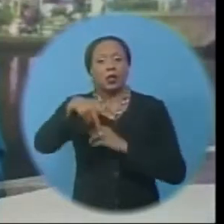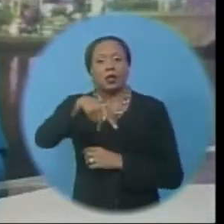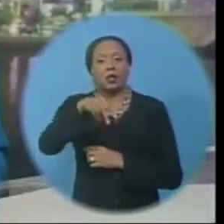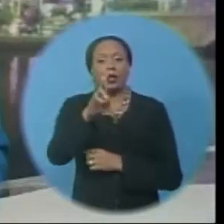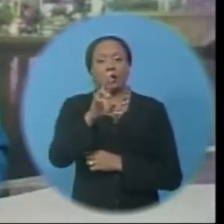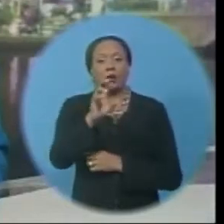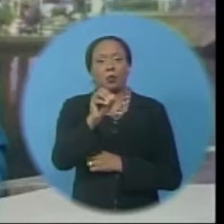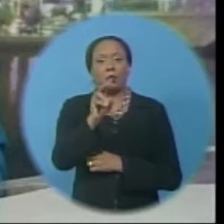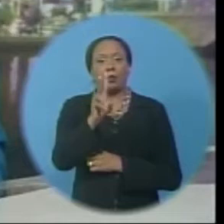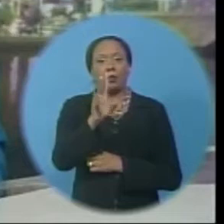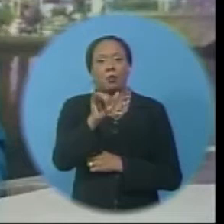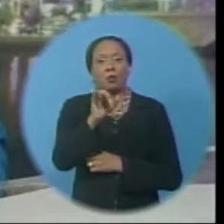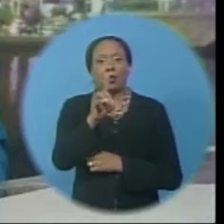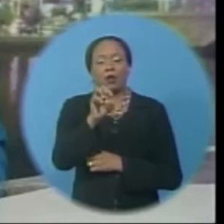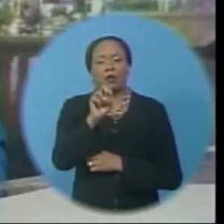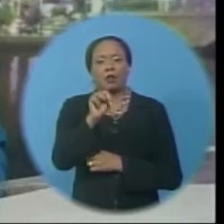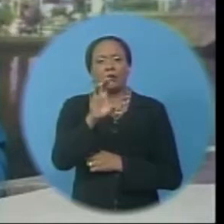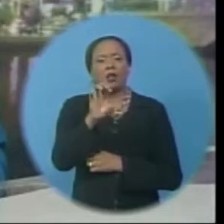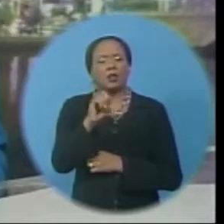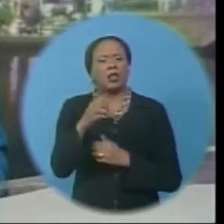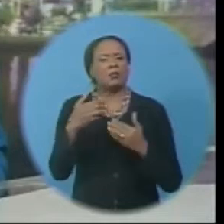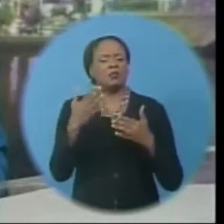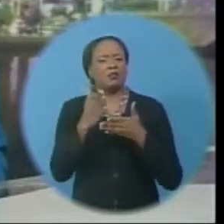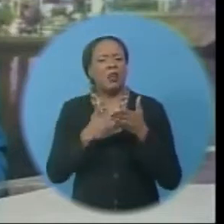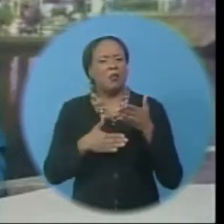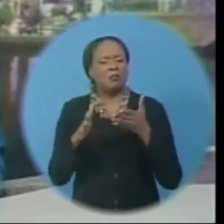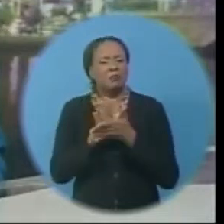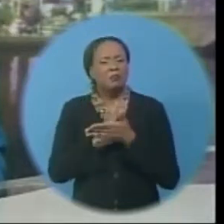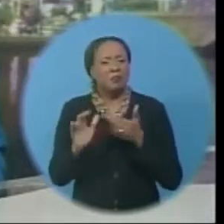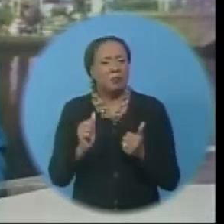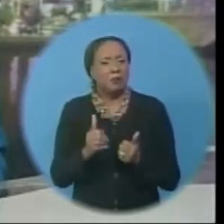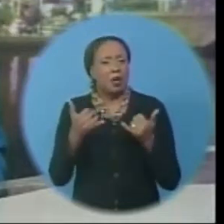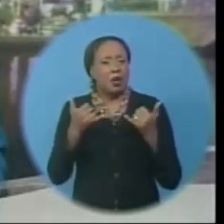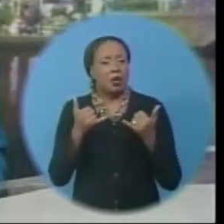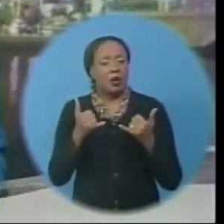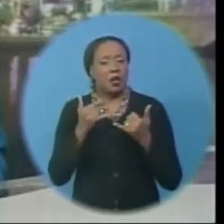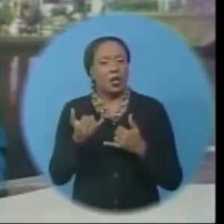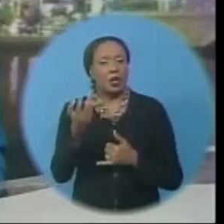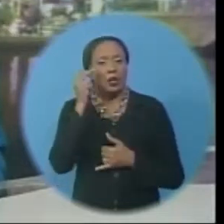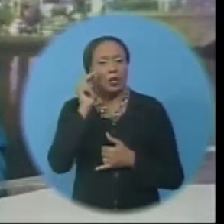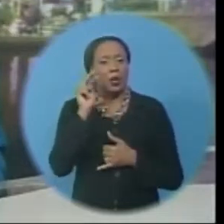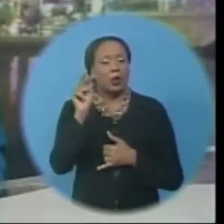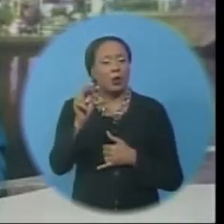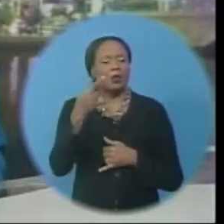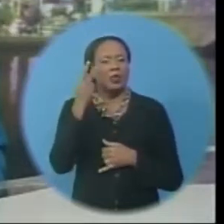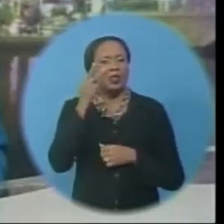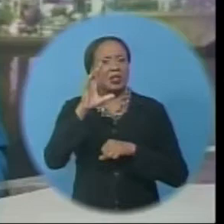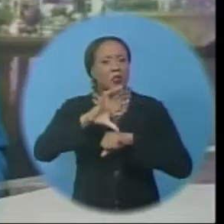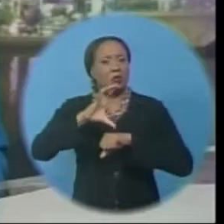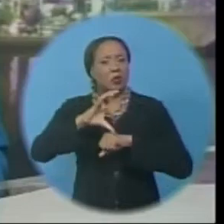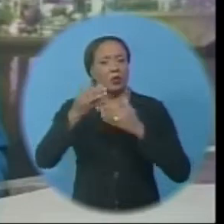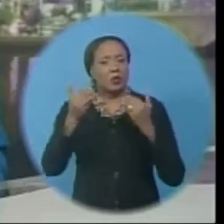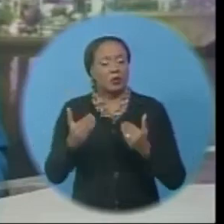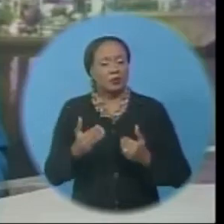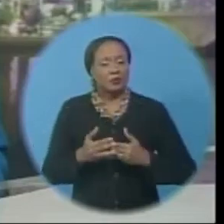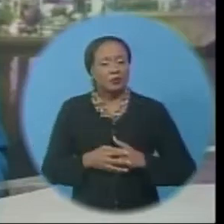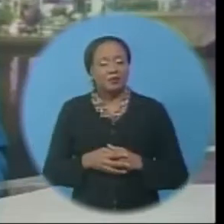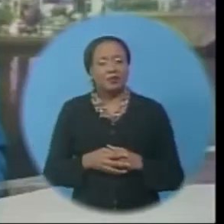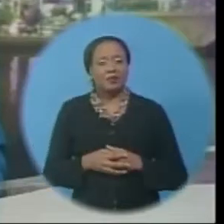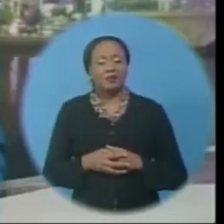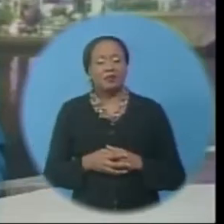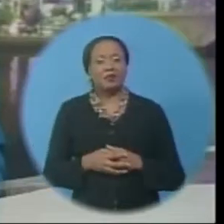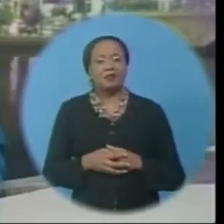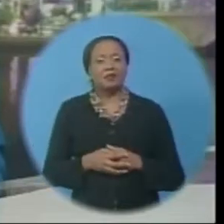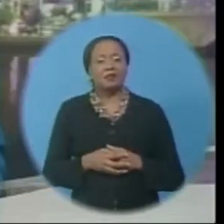Christchurch area fell victim to the ravages of Tropical Storm Harvey. Kent Jerson visited the area this morning and filed this report.